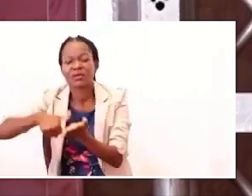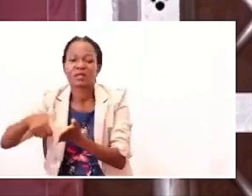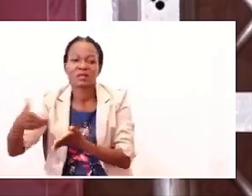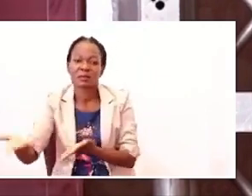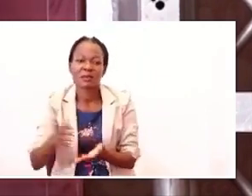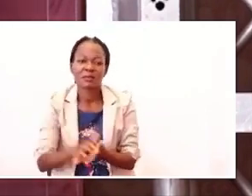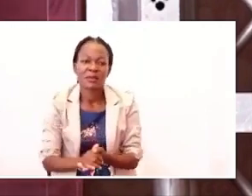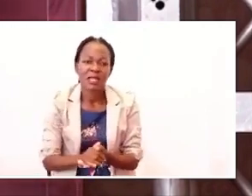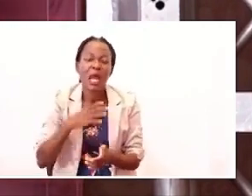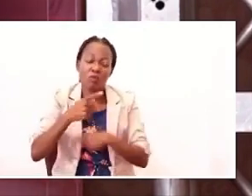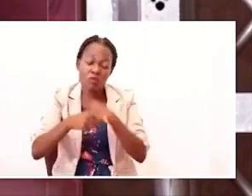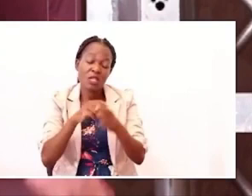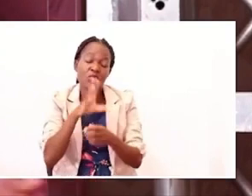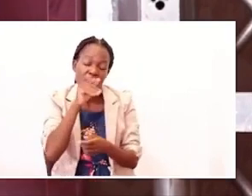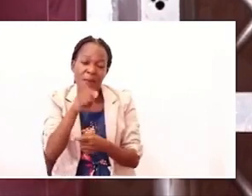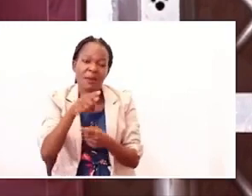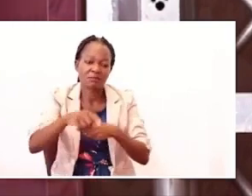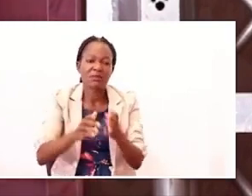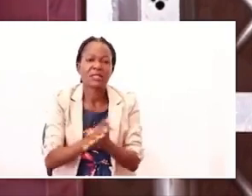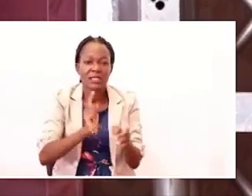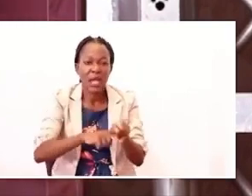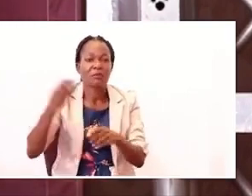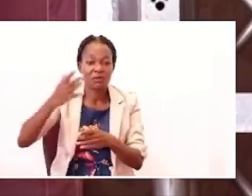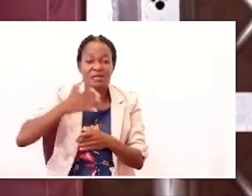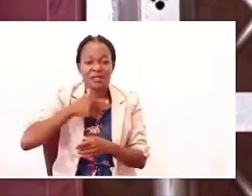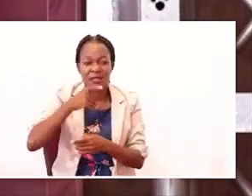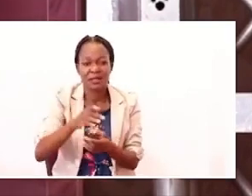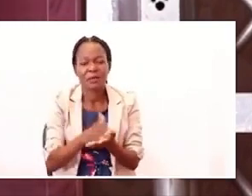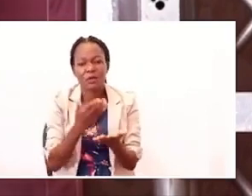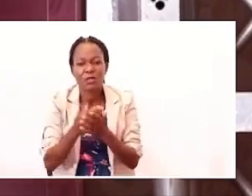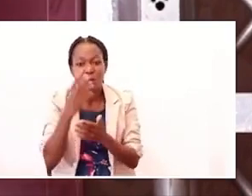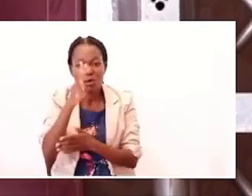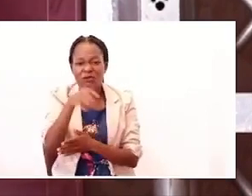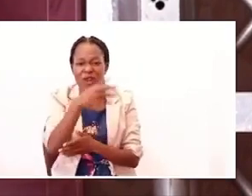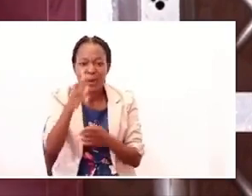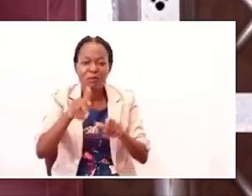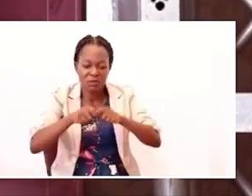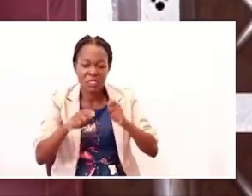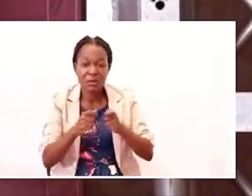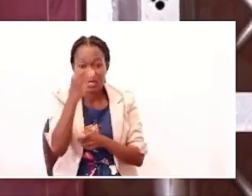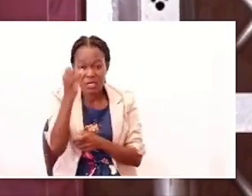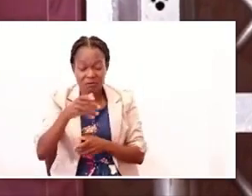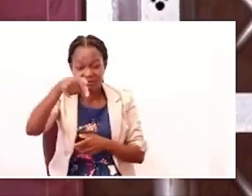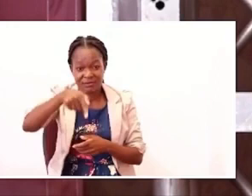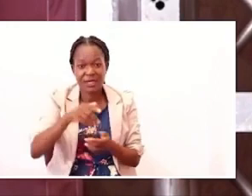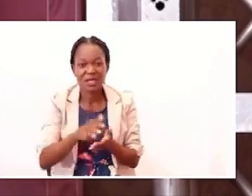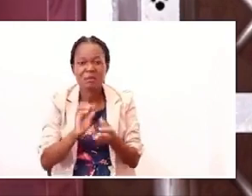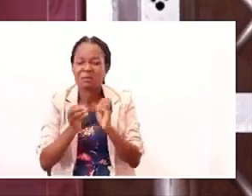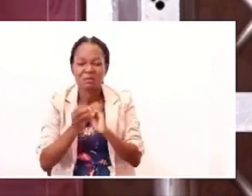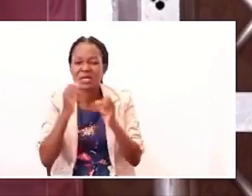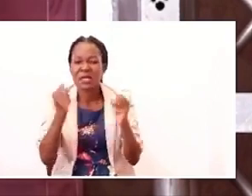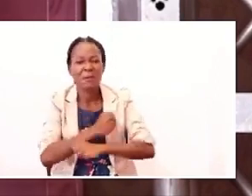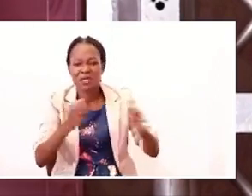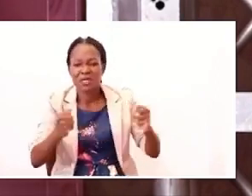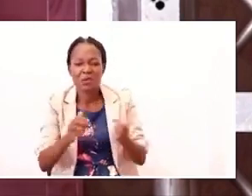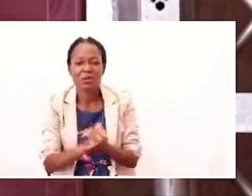things as I go along, because the framework itself, which we must be dismantling, generally makes it impossible for us to